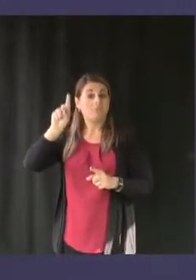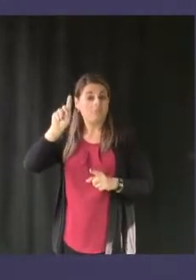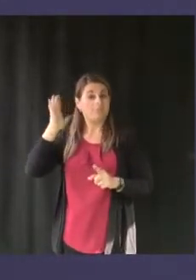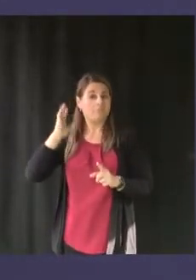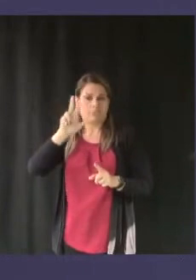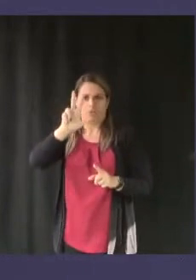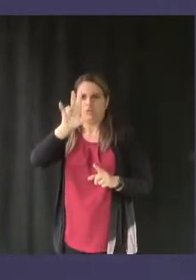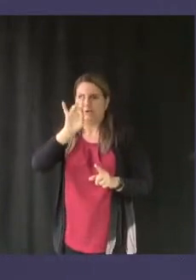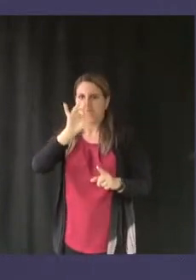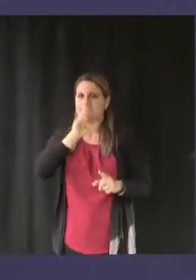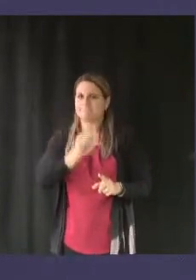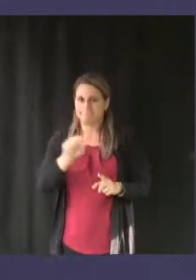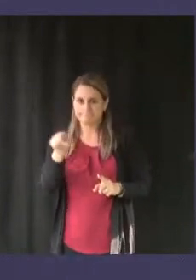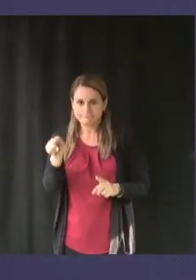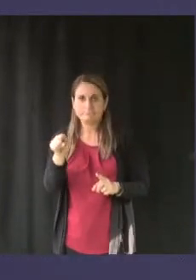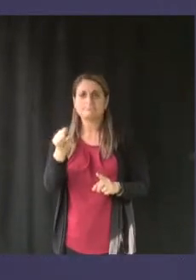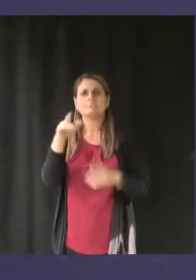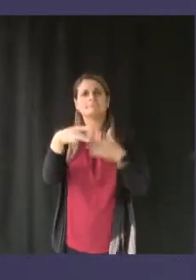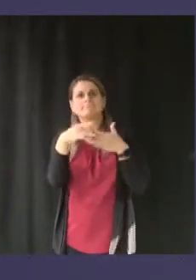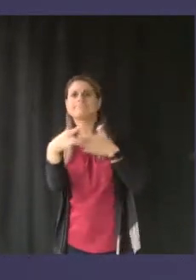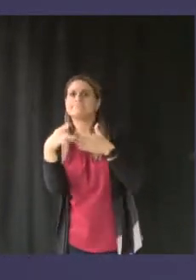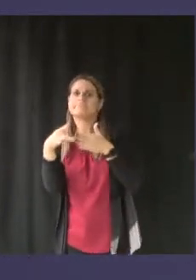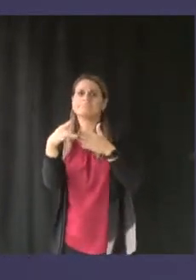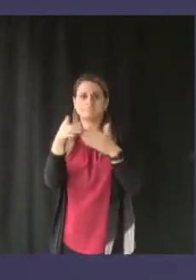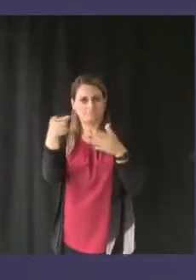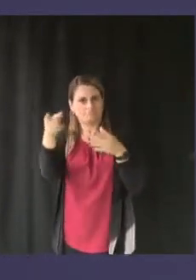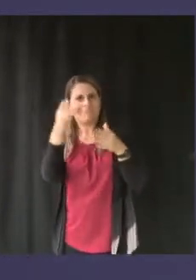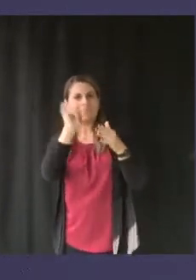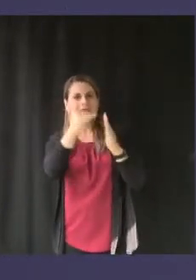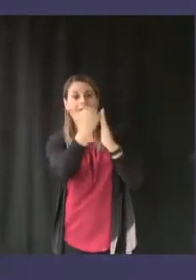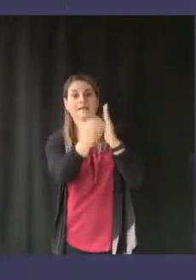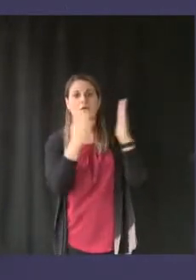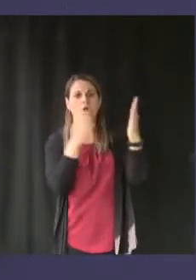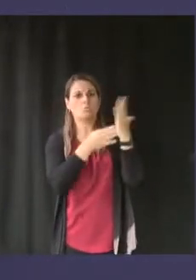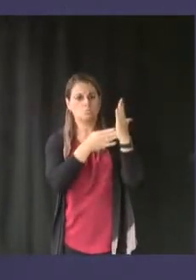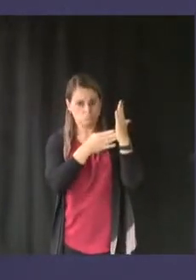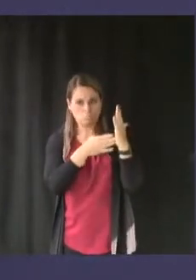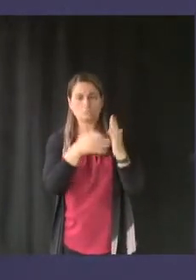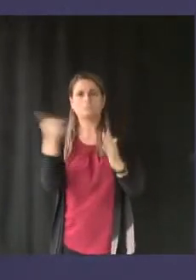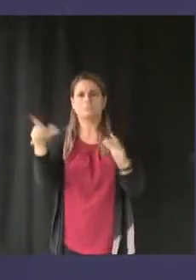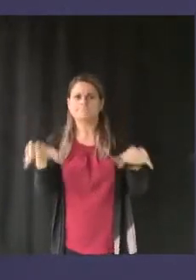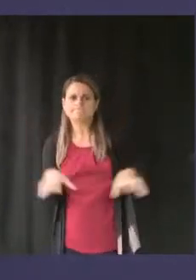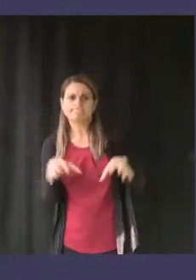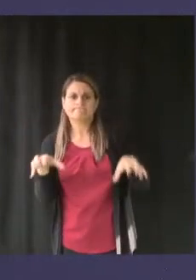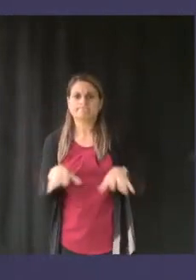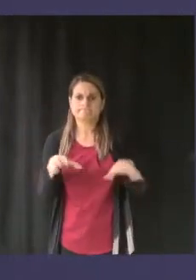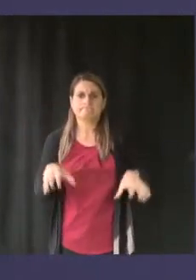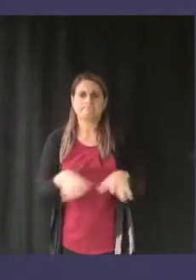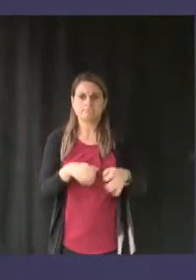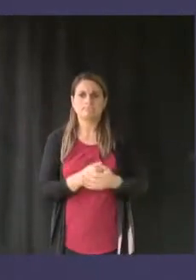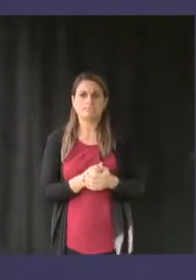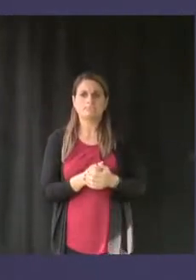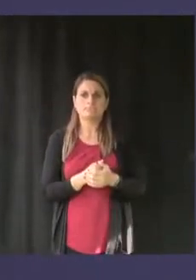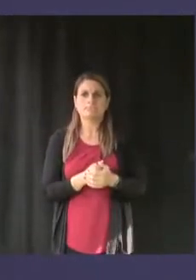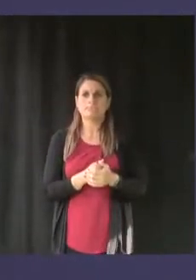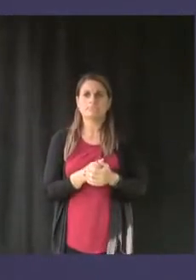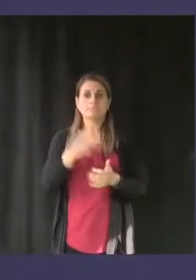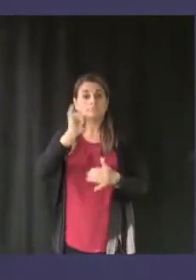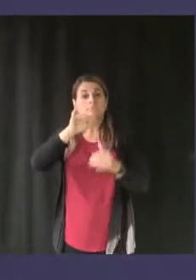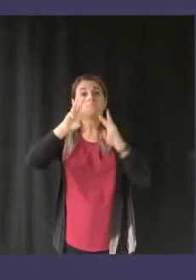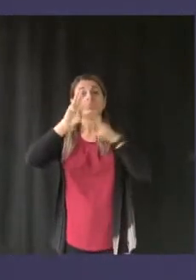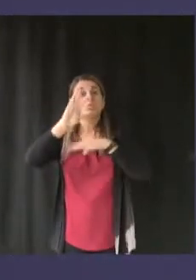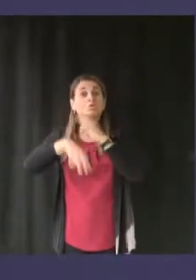prosecution. And that was, to some degree, the world's introduction to America as a